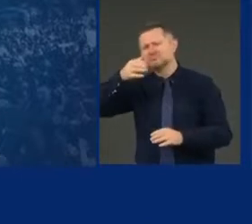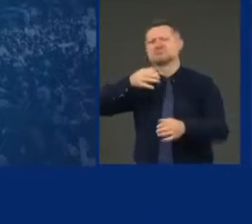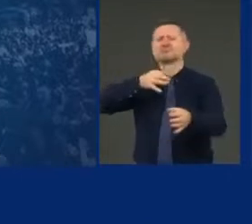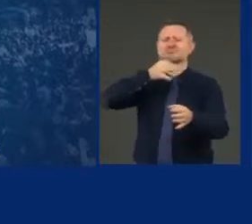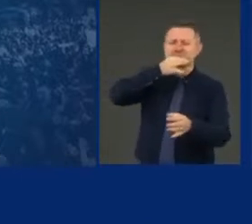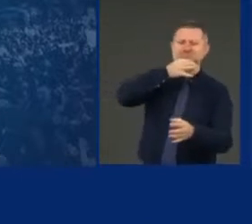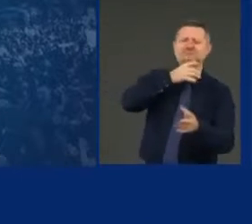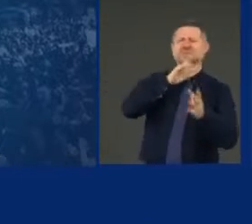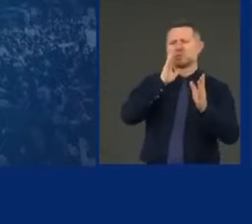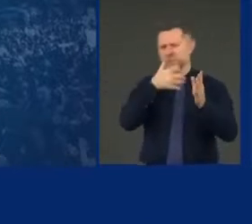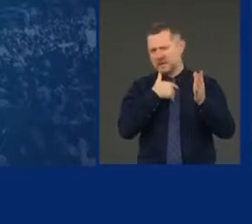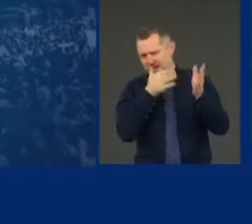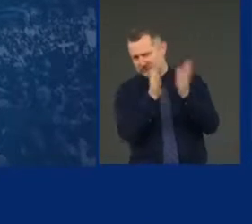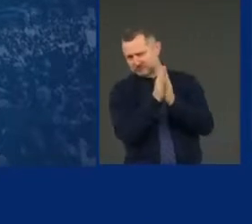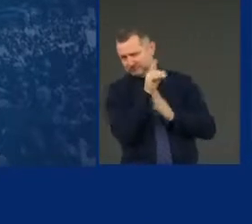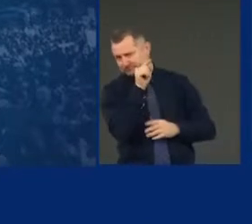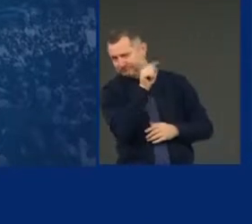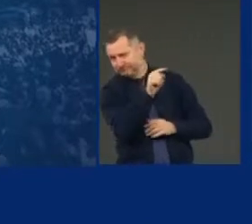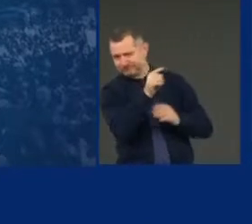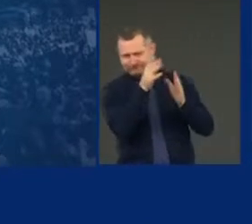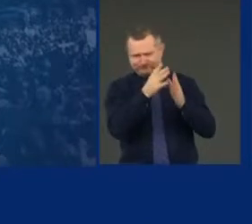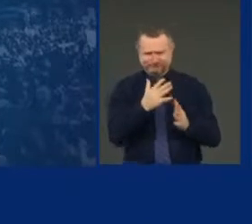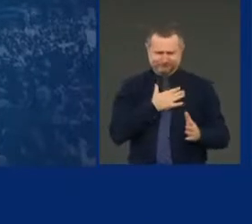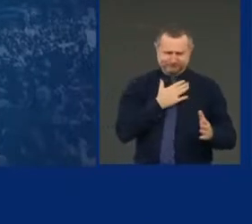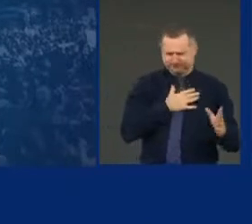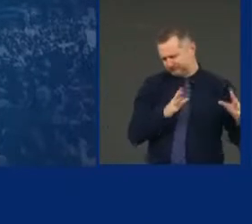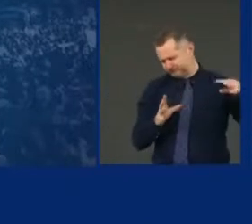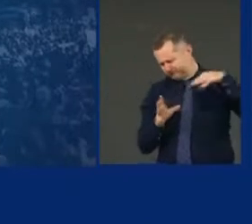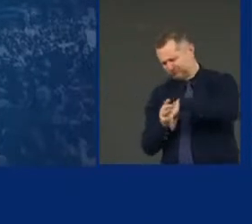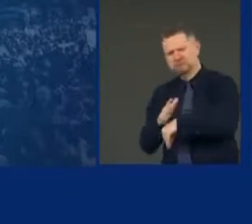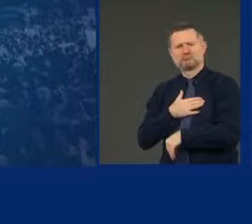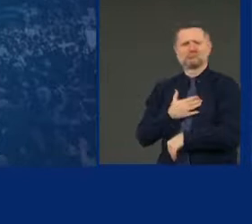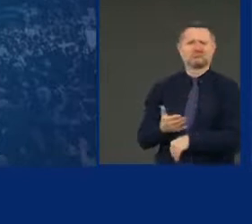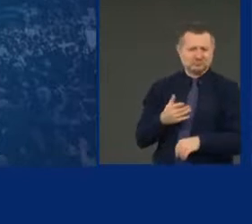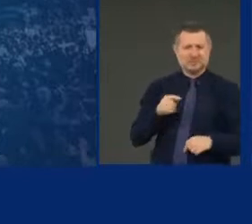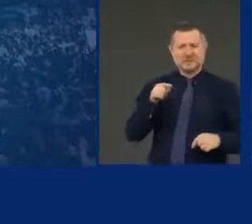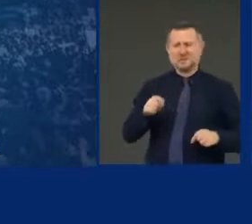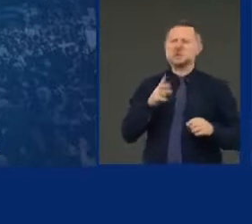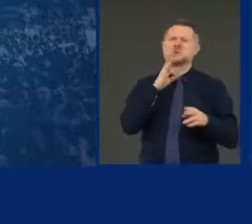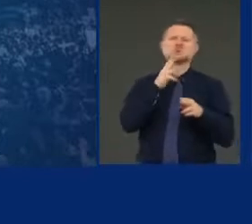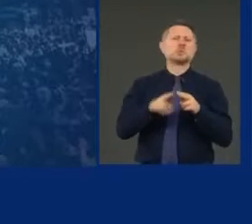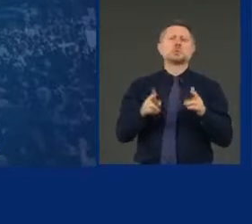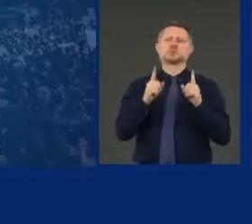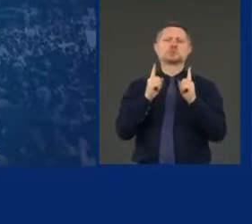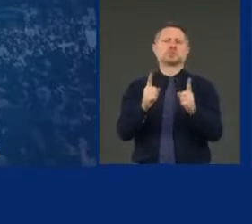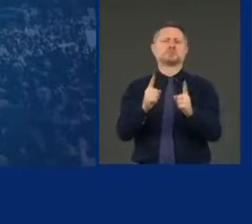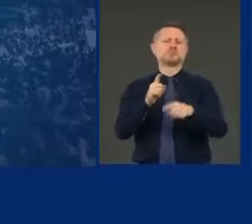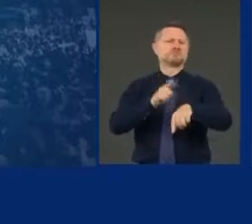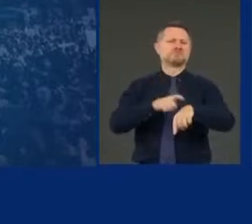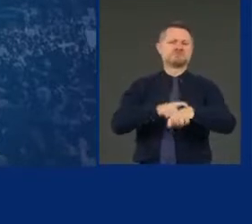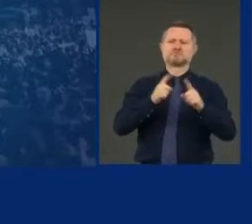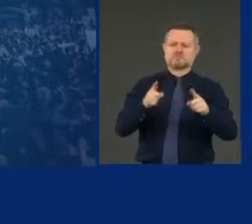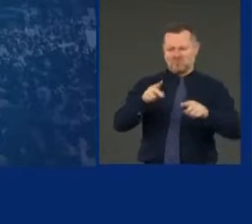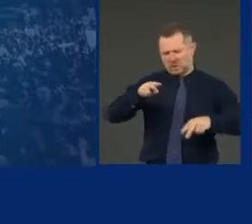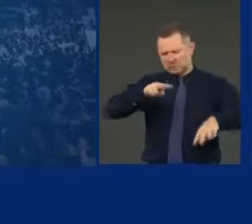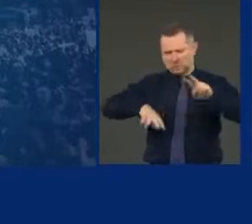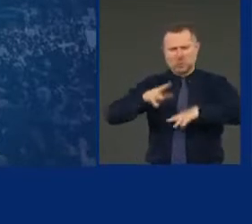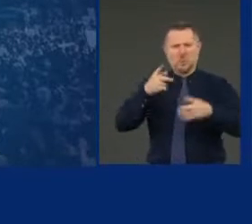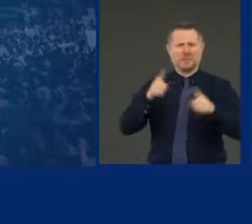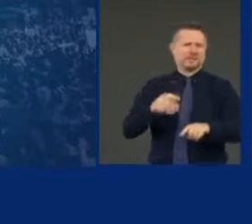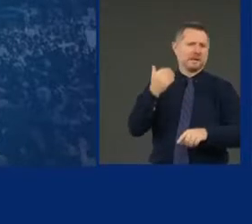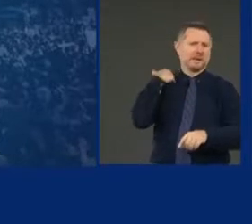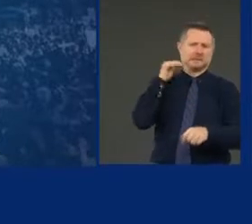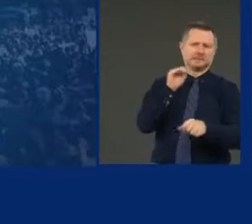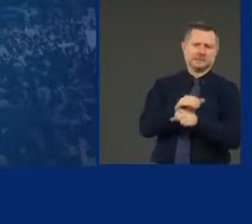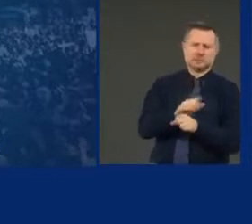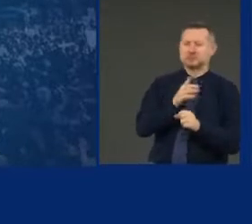her to take a short period of time, review last night, and to do a report to